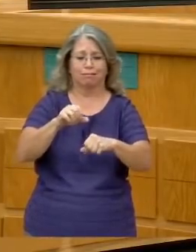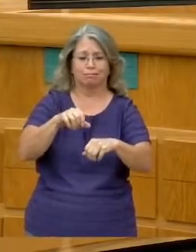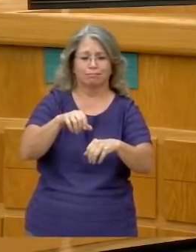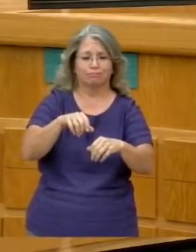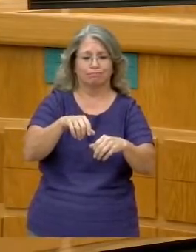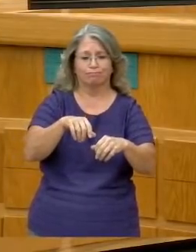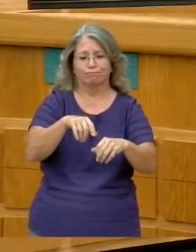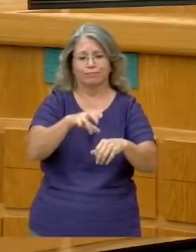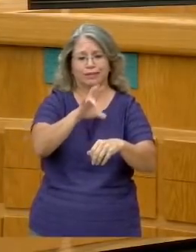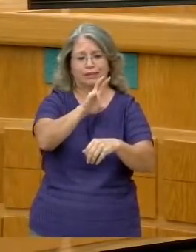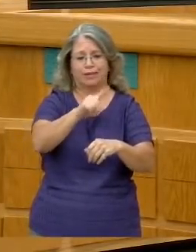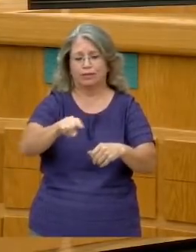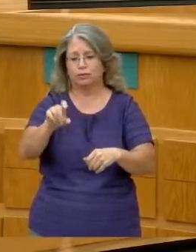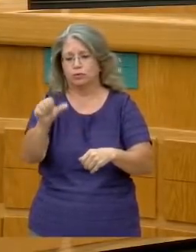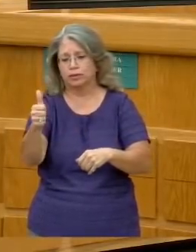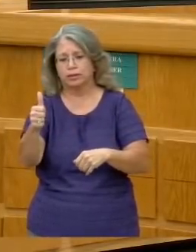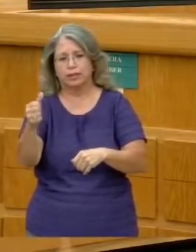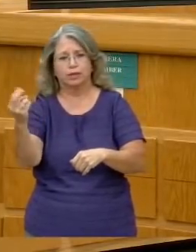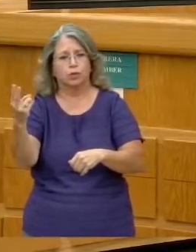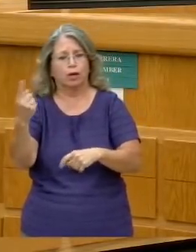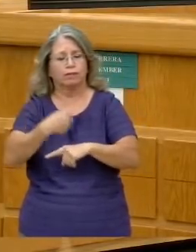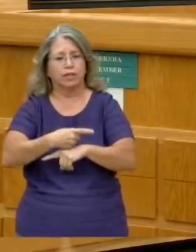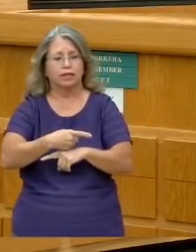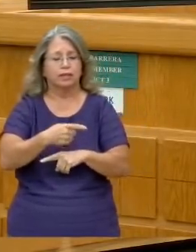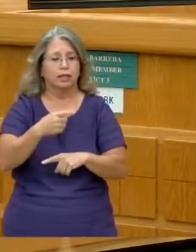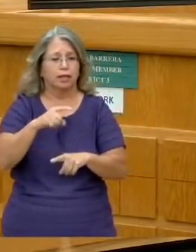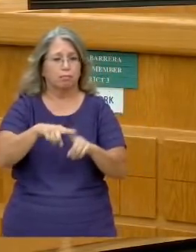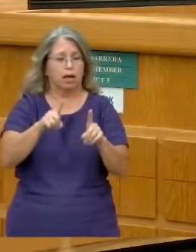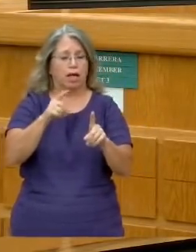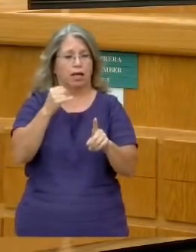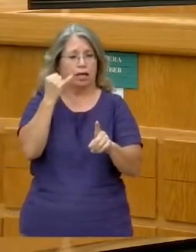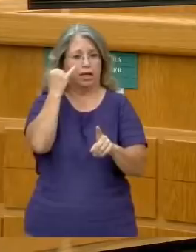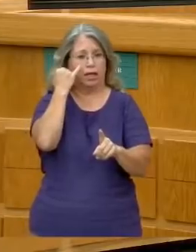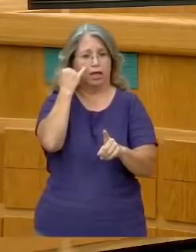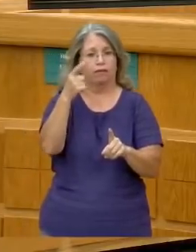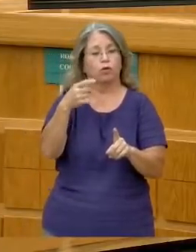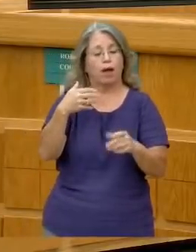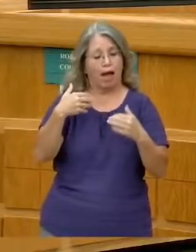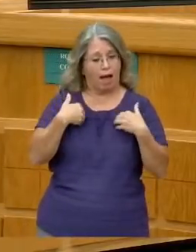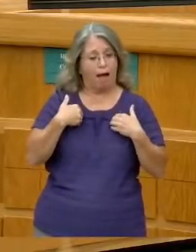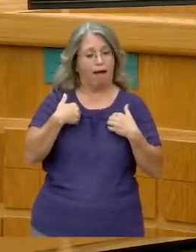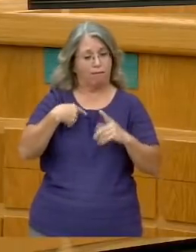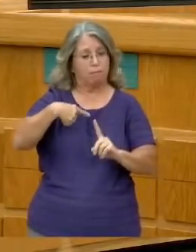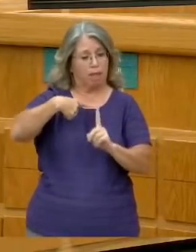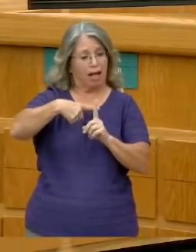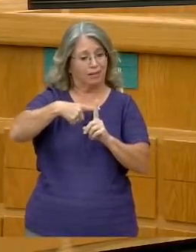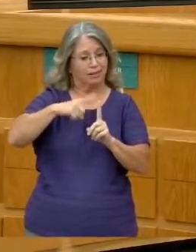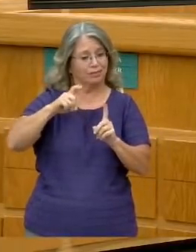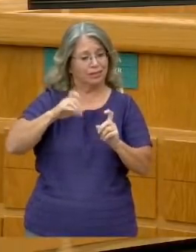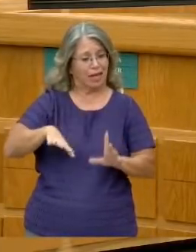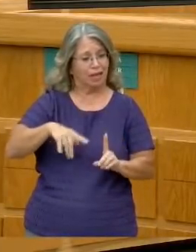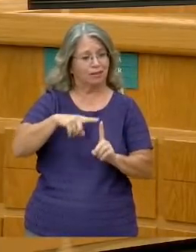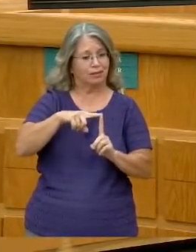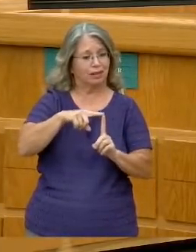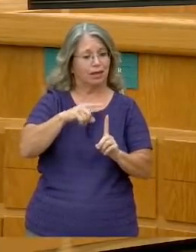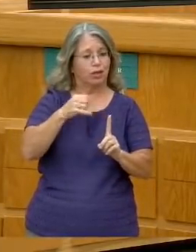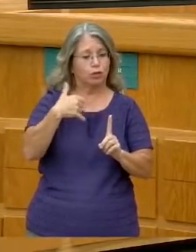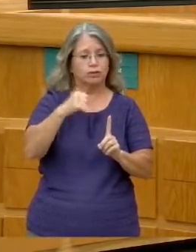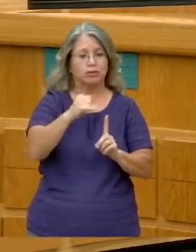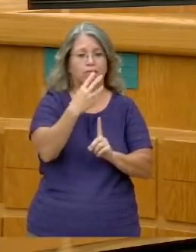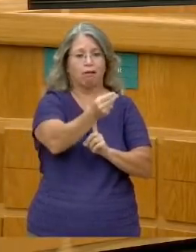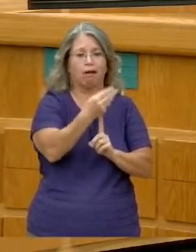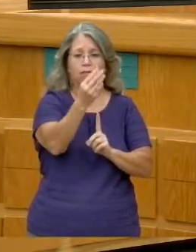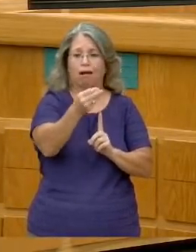results. If you're positive, that's 7 to 10 to 12 days, you may very well have been exposing people. So let me encourage